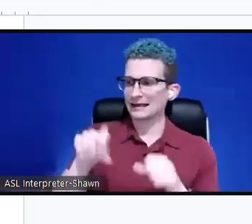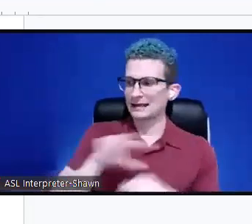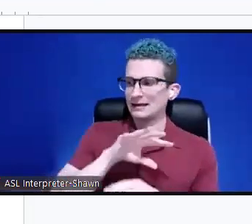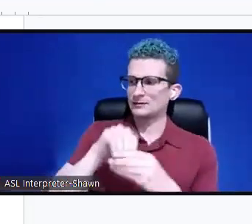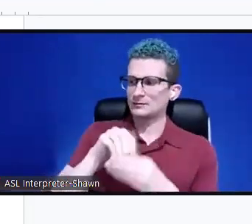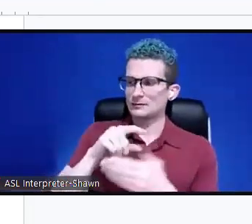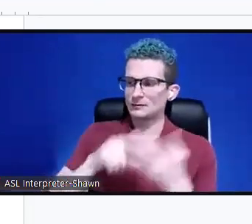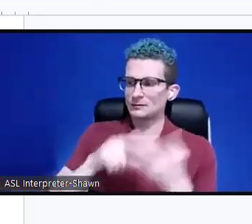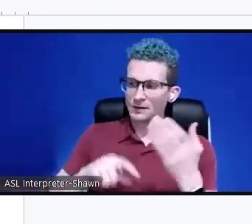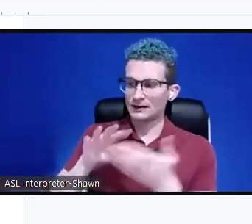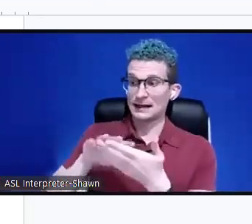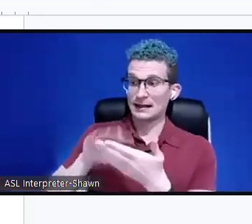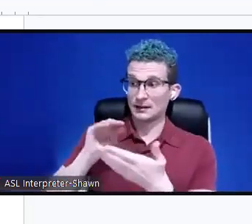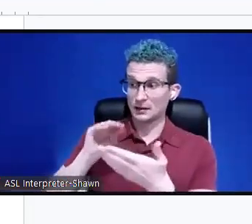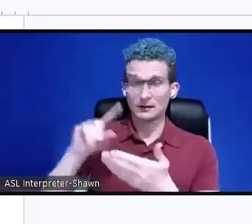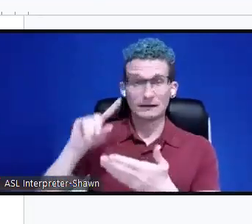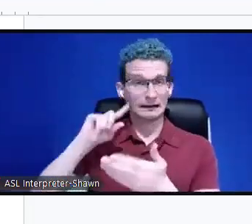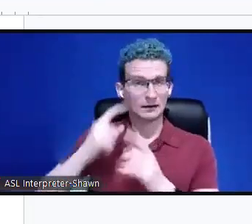community.